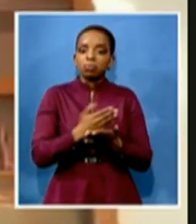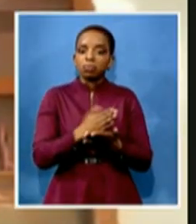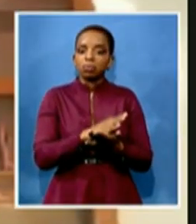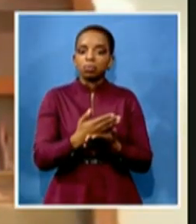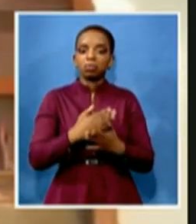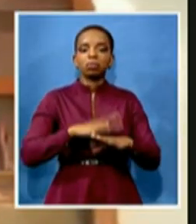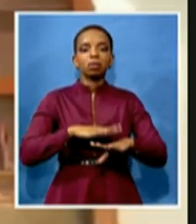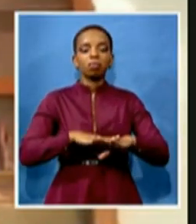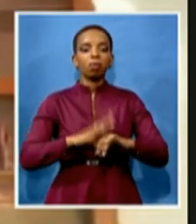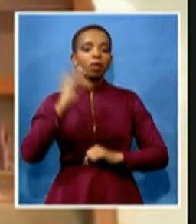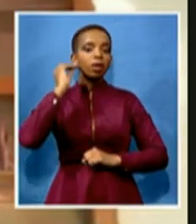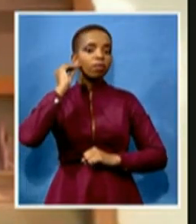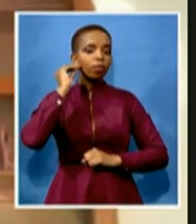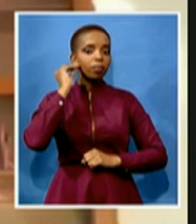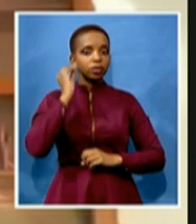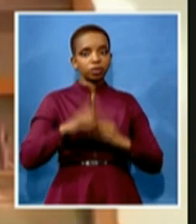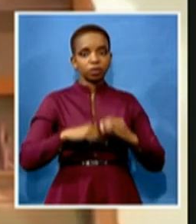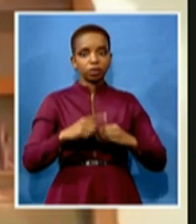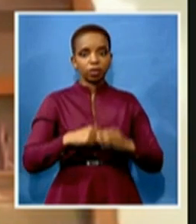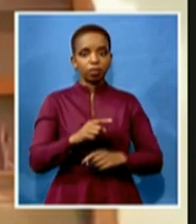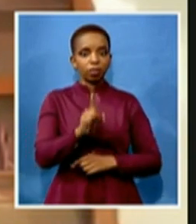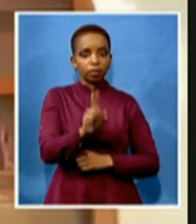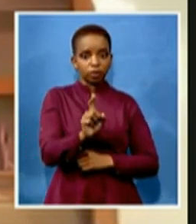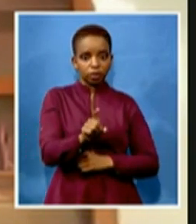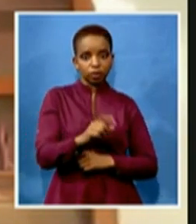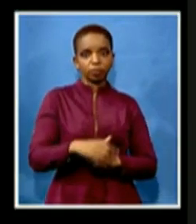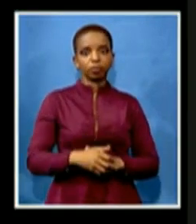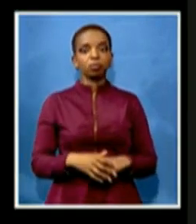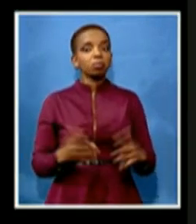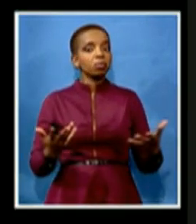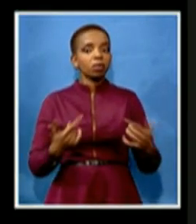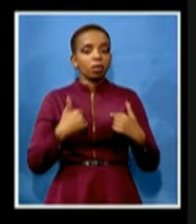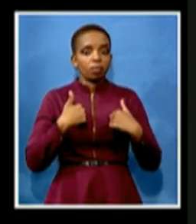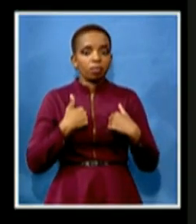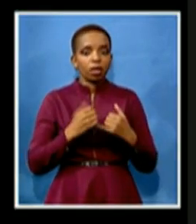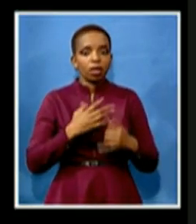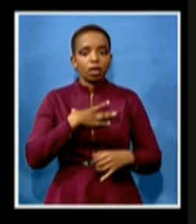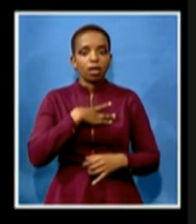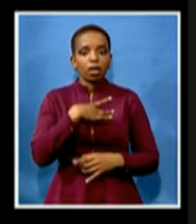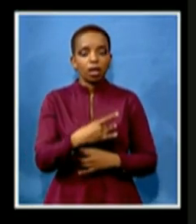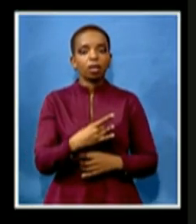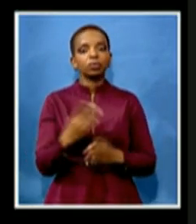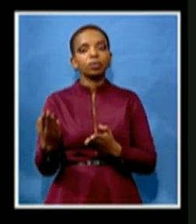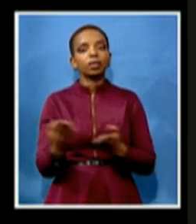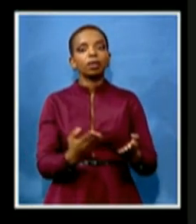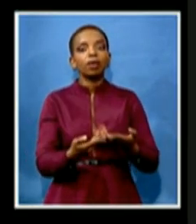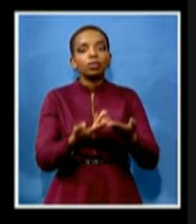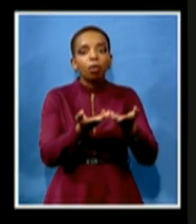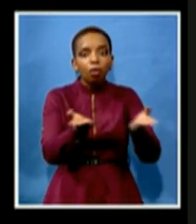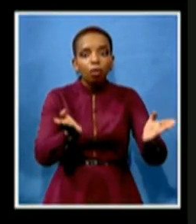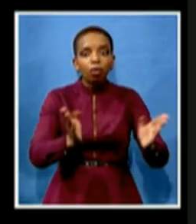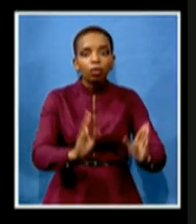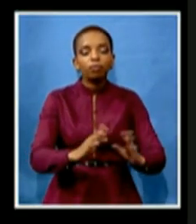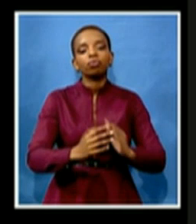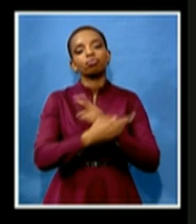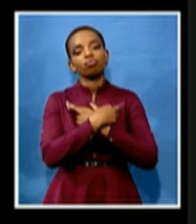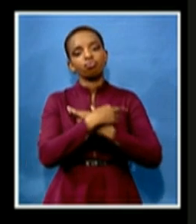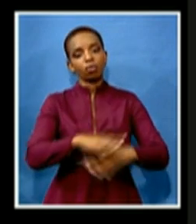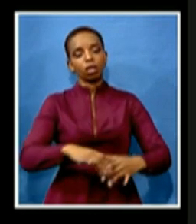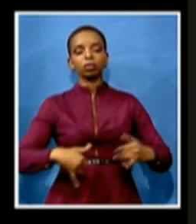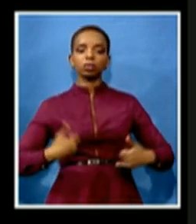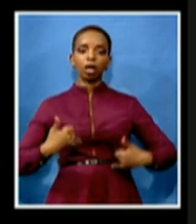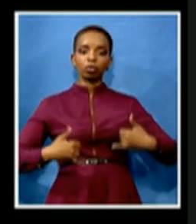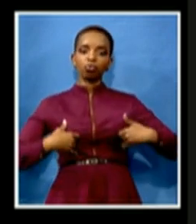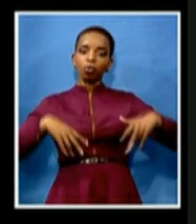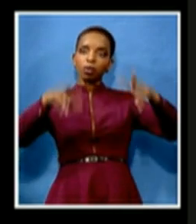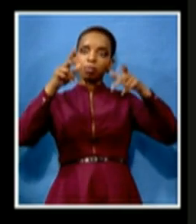therefore, I'd like to invite you all to relax and enjoy the presentations. And Dr. Anban Pillay